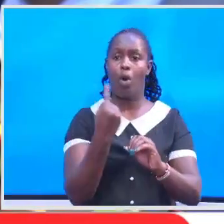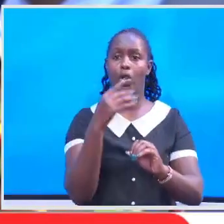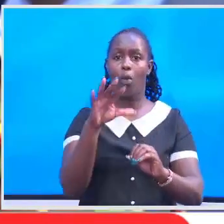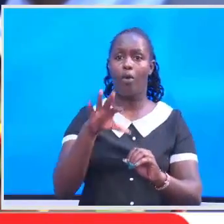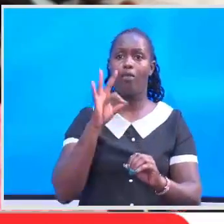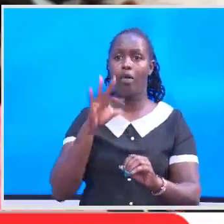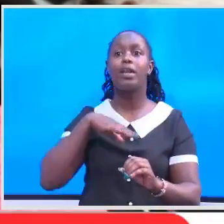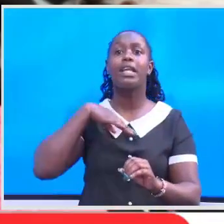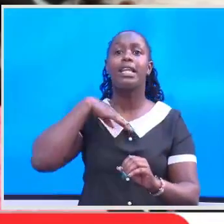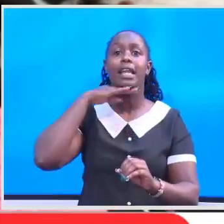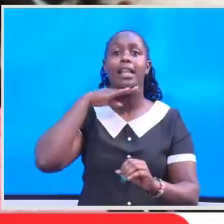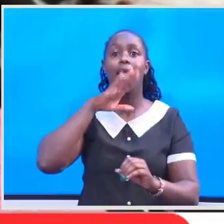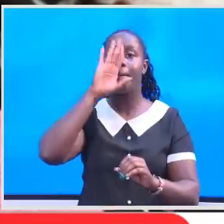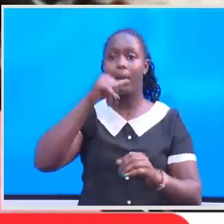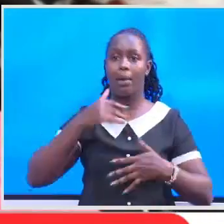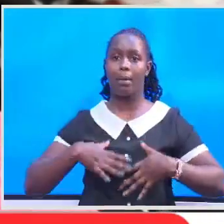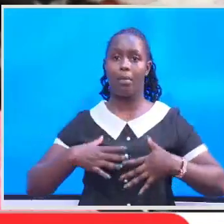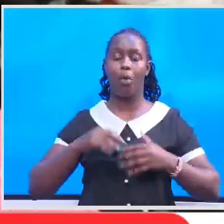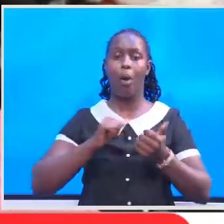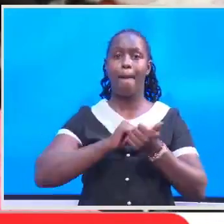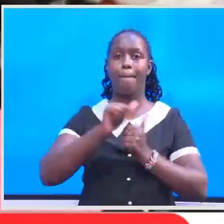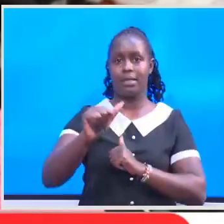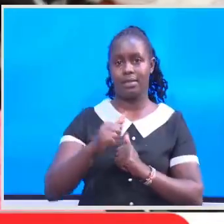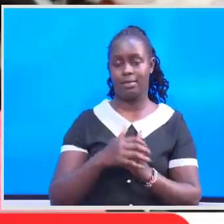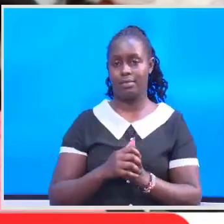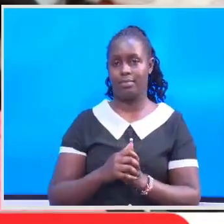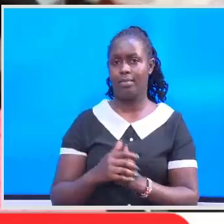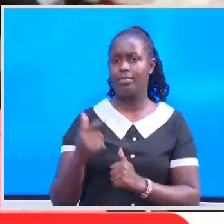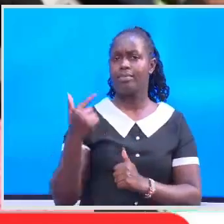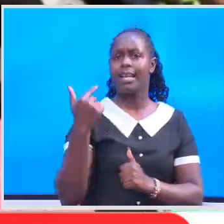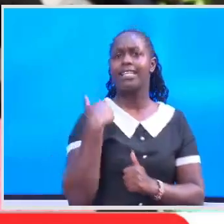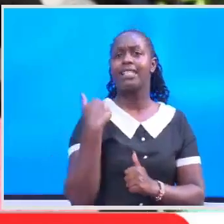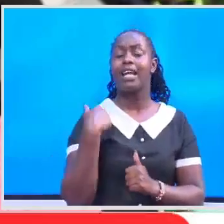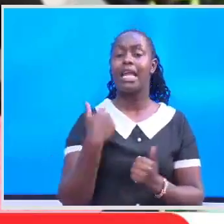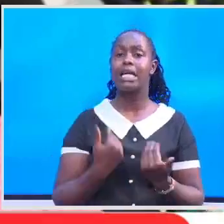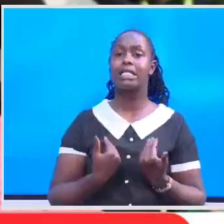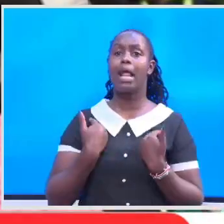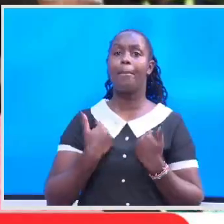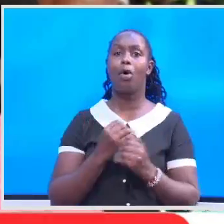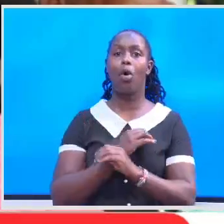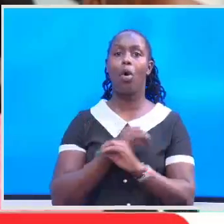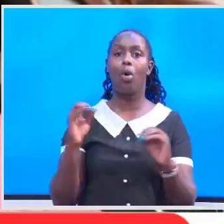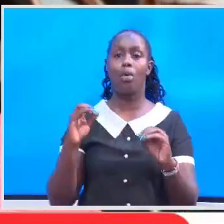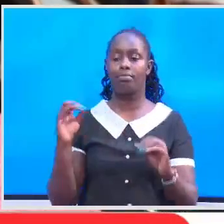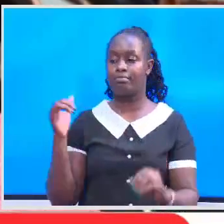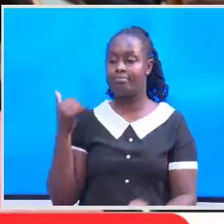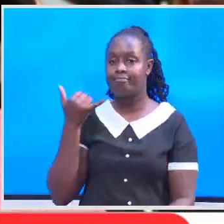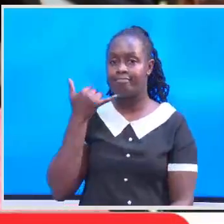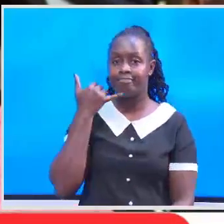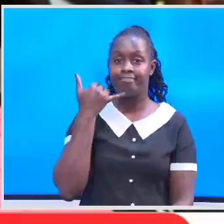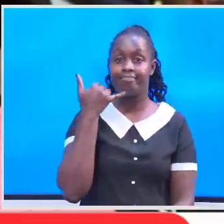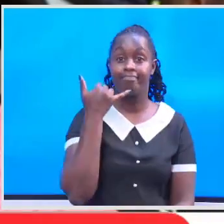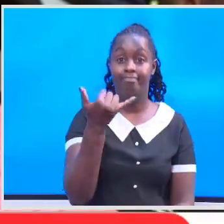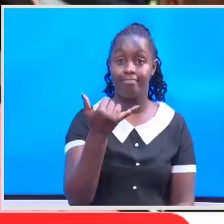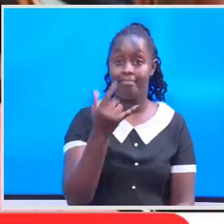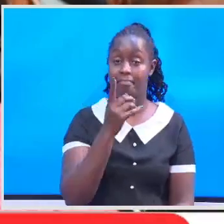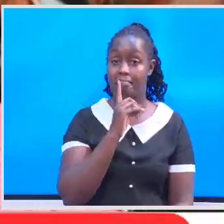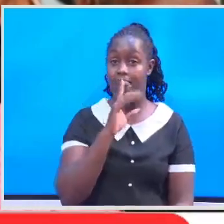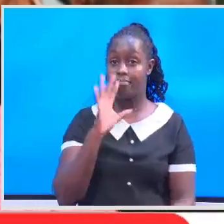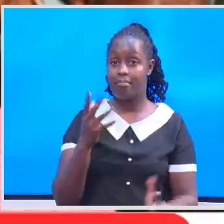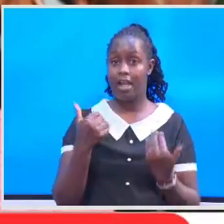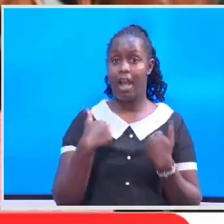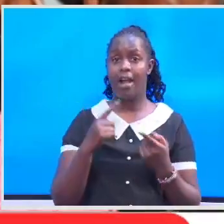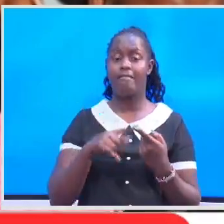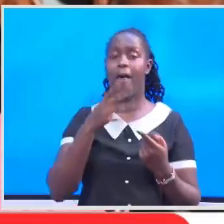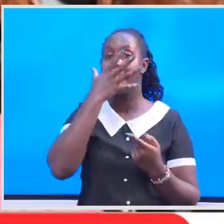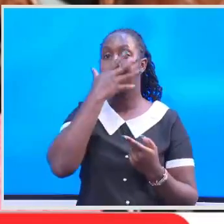by passers-by. Wanakijiji hata jana hatukulala, tuna hofu nyingi sana. Tulipigiwa simu tukaambiwa kuna wanaume